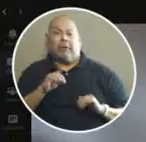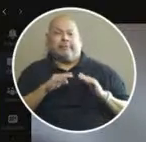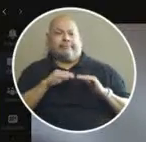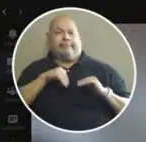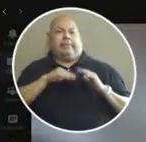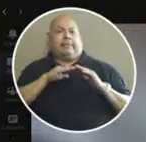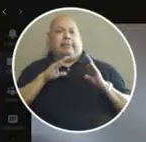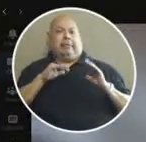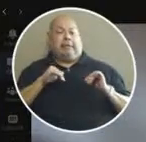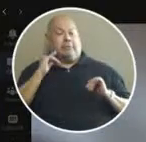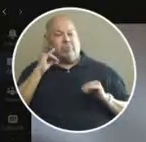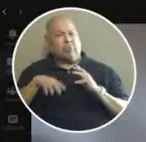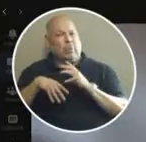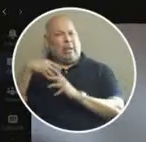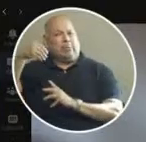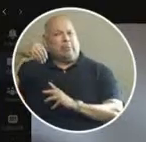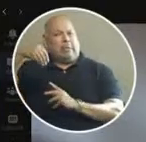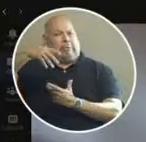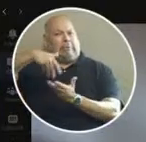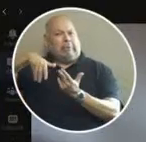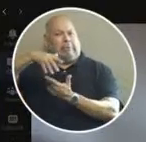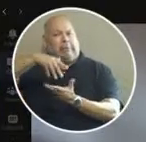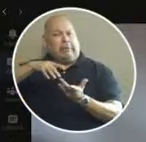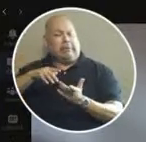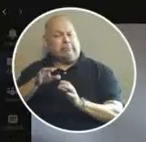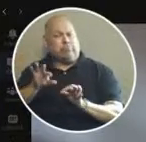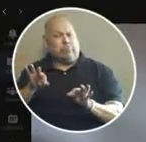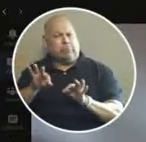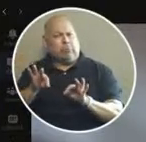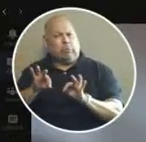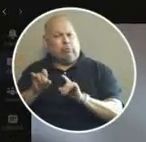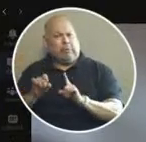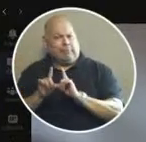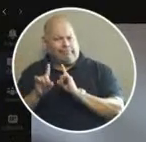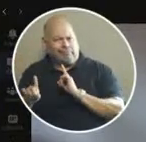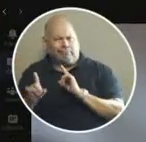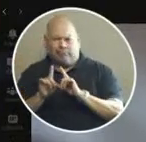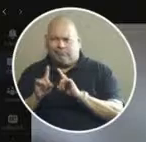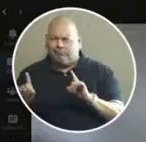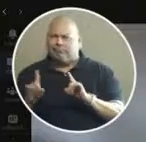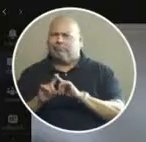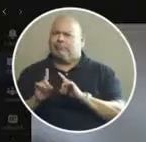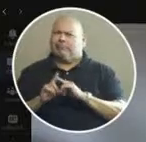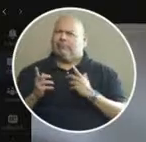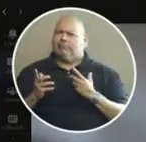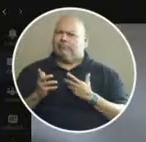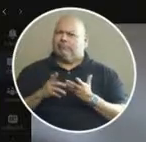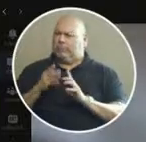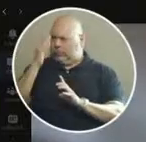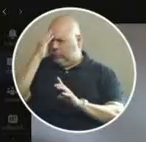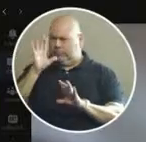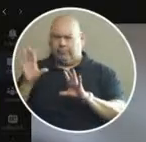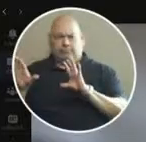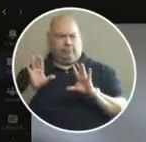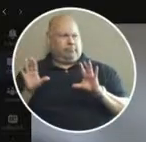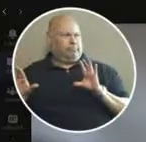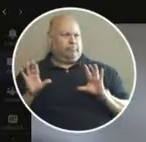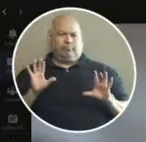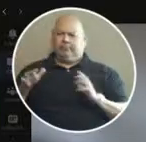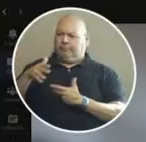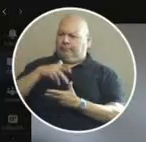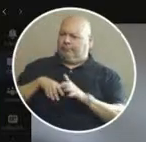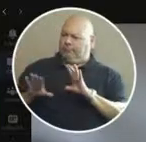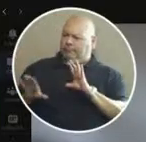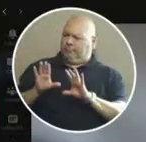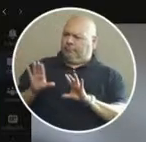the venue, when you're outside and then you can distance yourself, you can do a lot of different things. You're aware of each other's